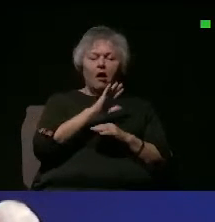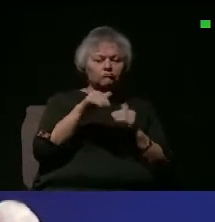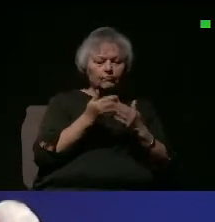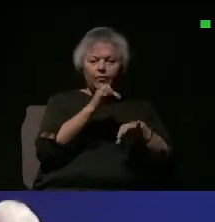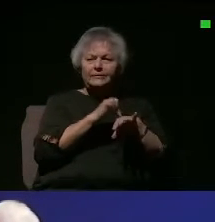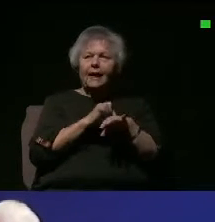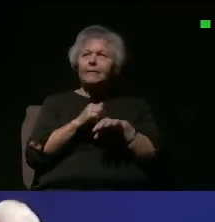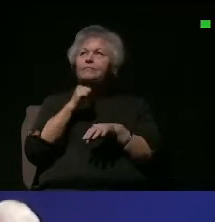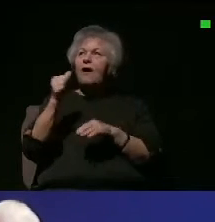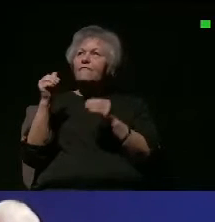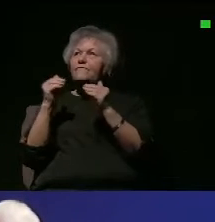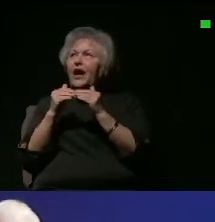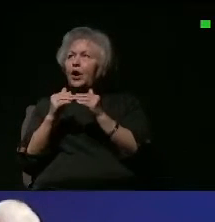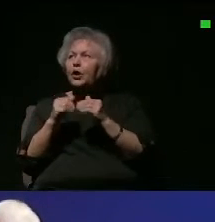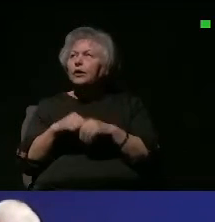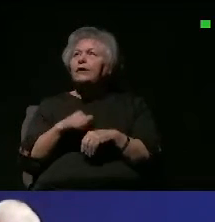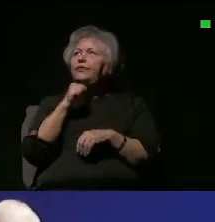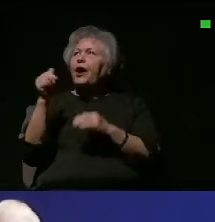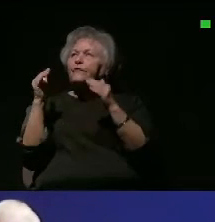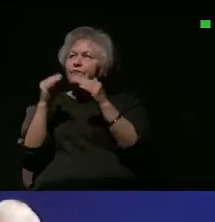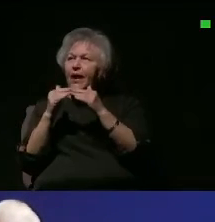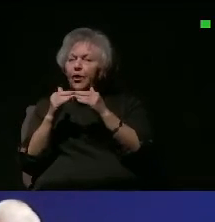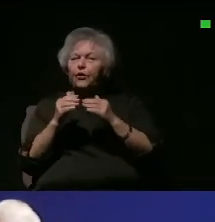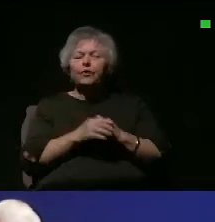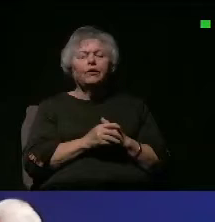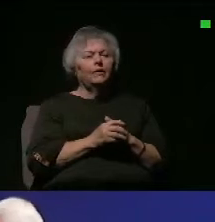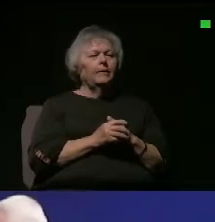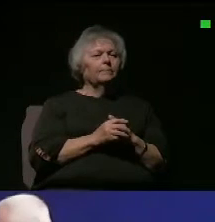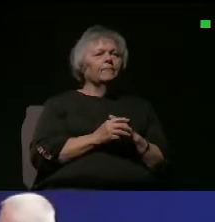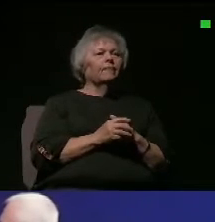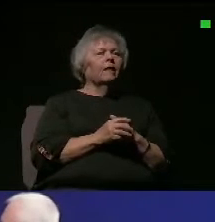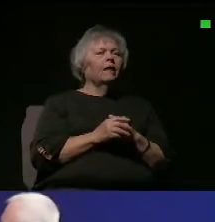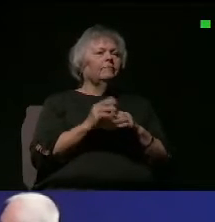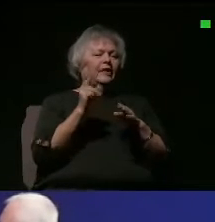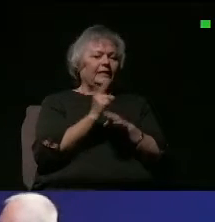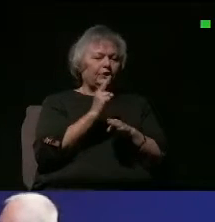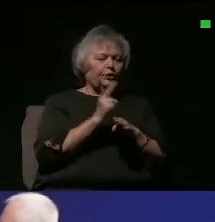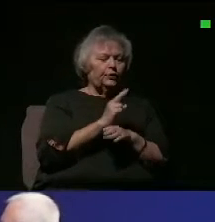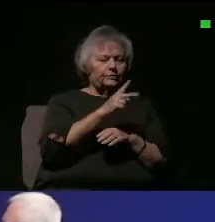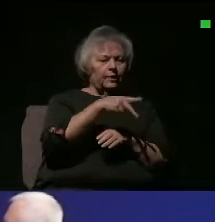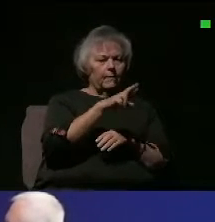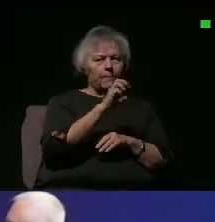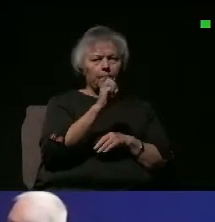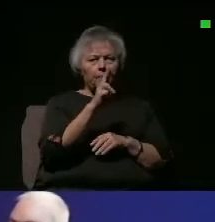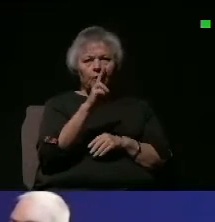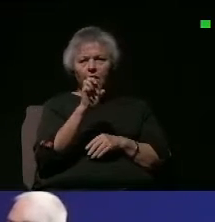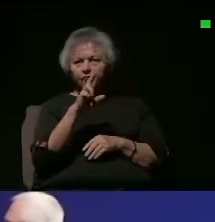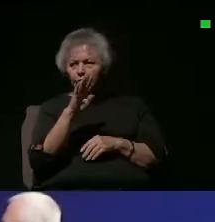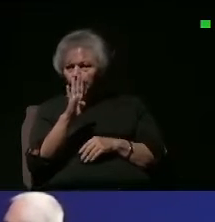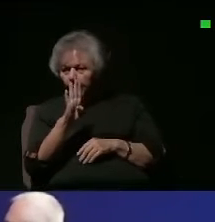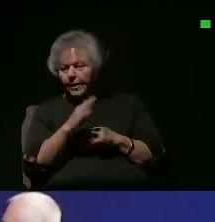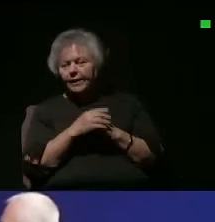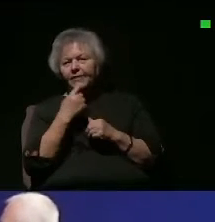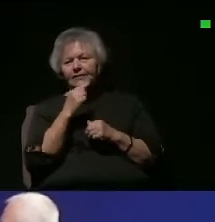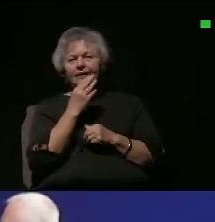against God that He was not treating them fairly. There was a saying, they liked to use this proverb, it was popular among the Jews,